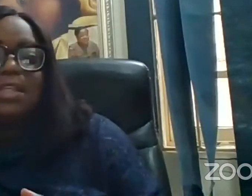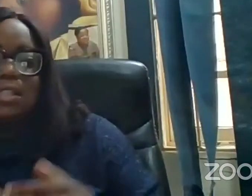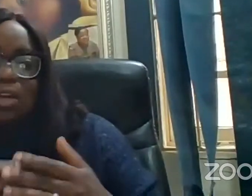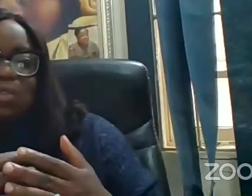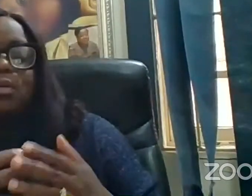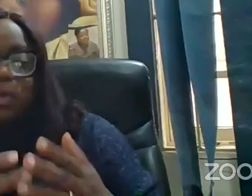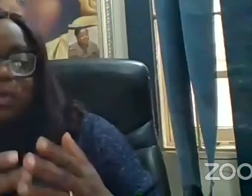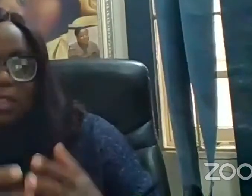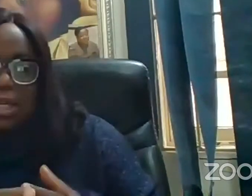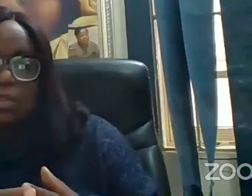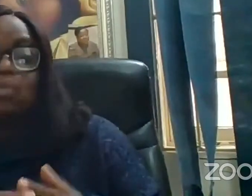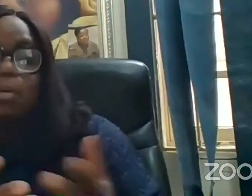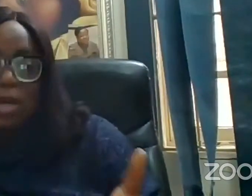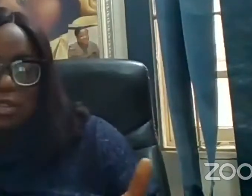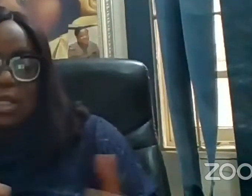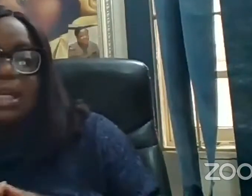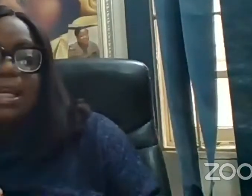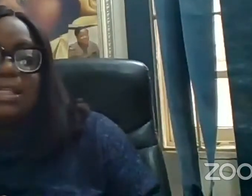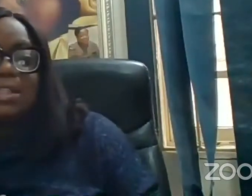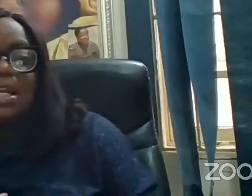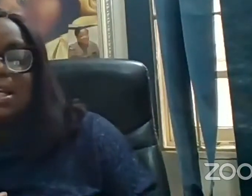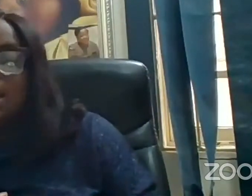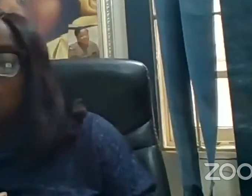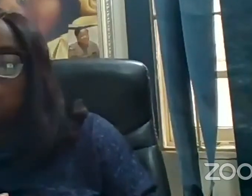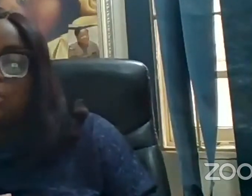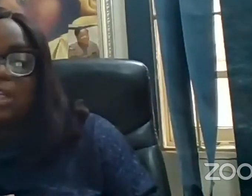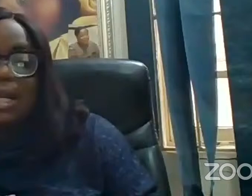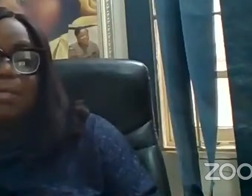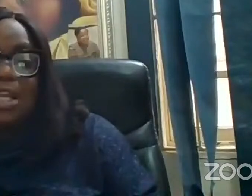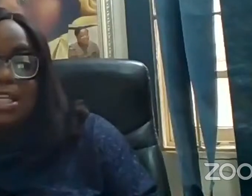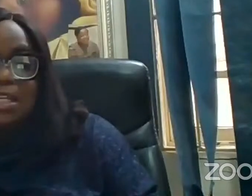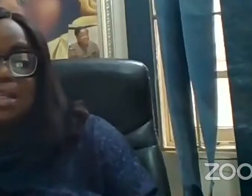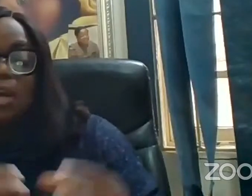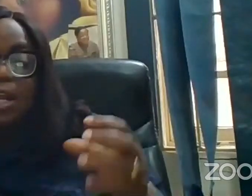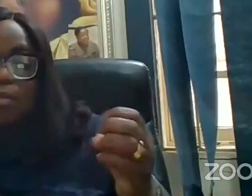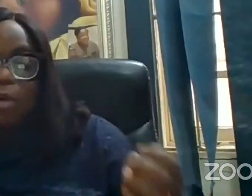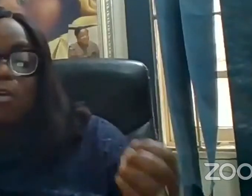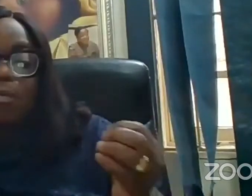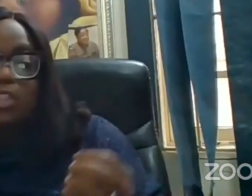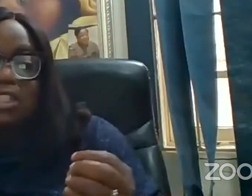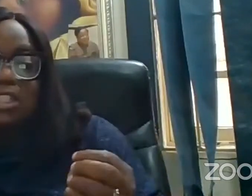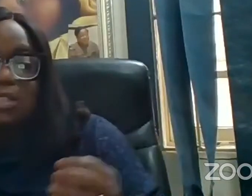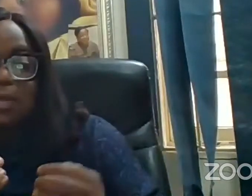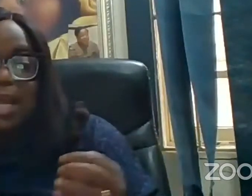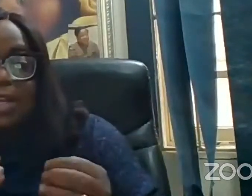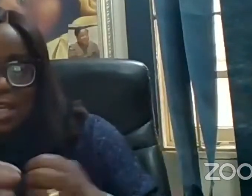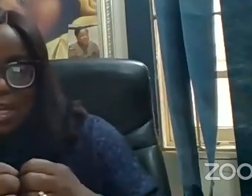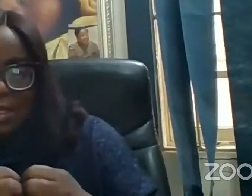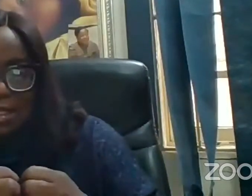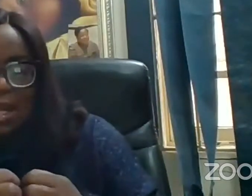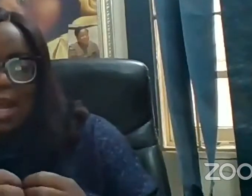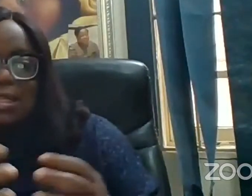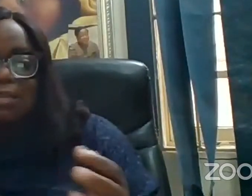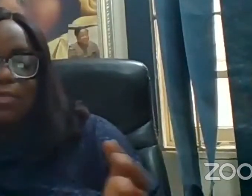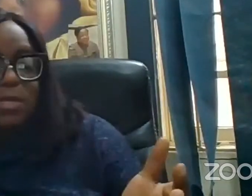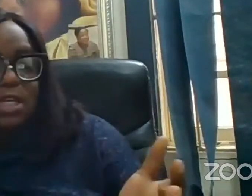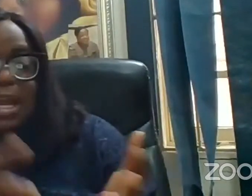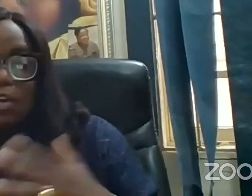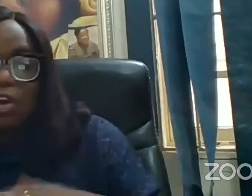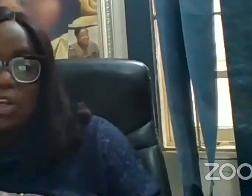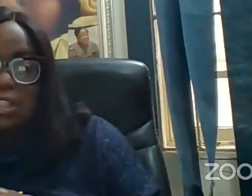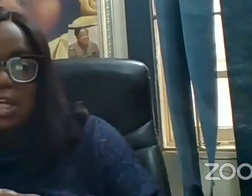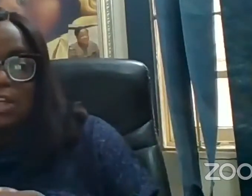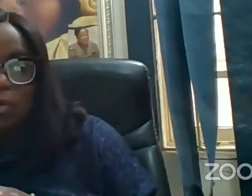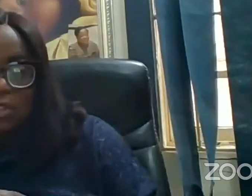you, I think it's also important to come out. It's actually a condition that may need a form of multidisciplinary care. Aside from